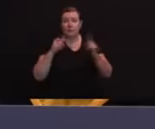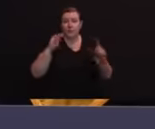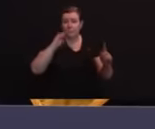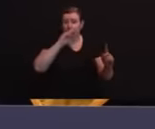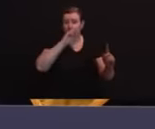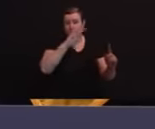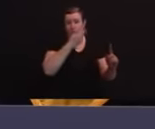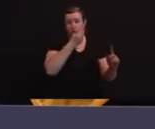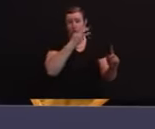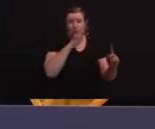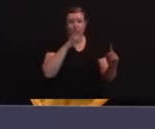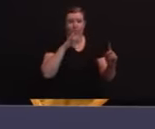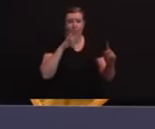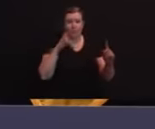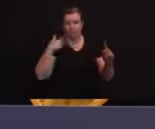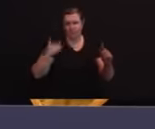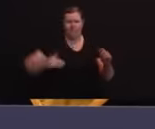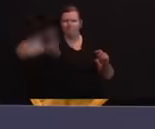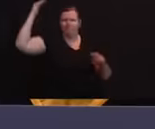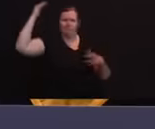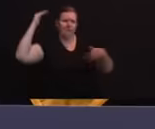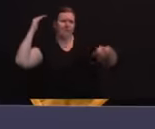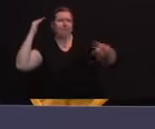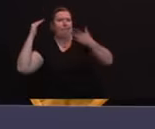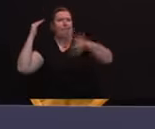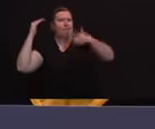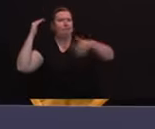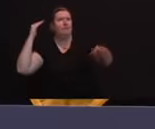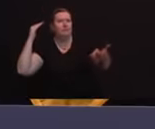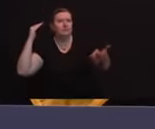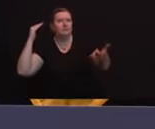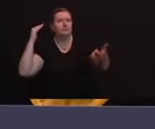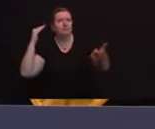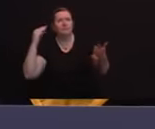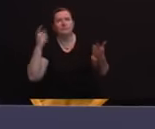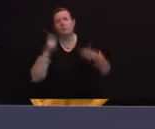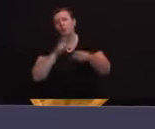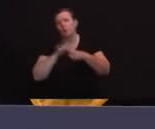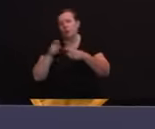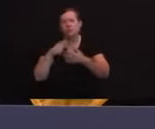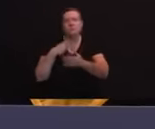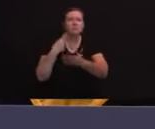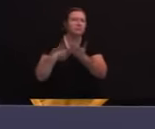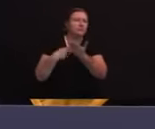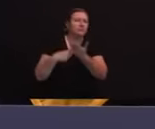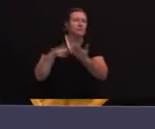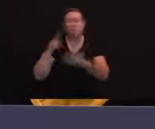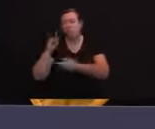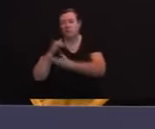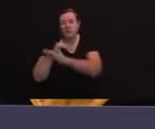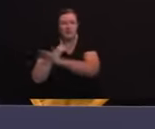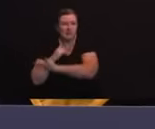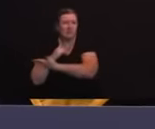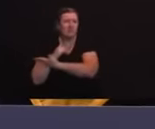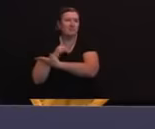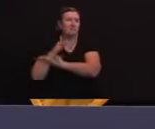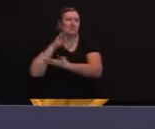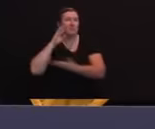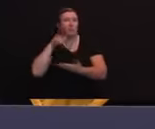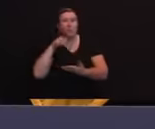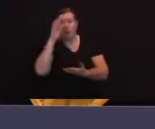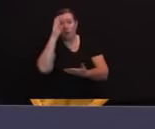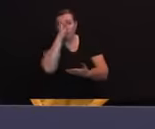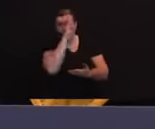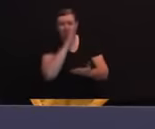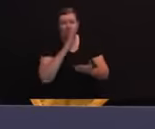is why, again, the governor's call hit this. You hit it, Judy, in your remarks. Hospitalizations, we know if you're in the hospital and you've